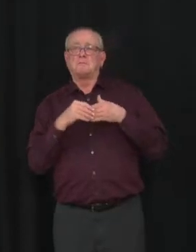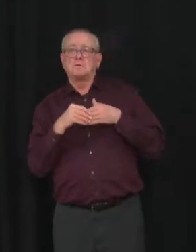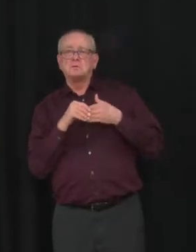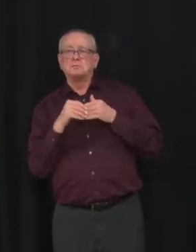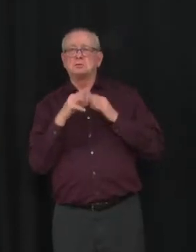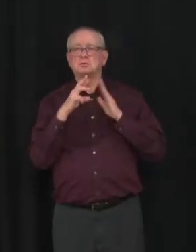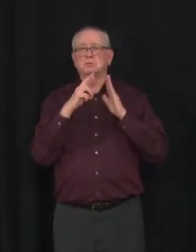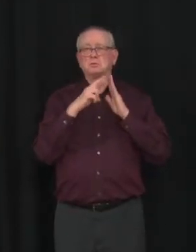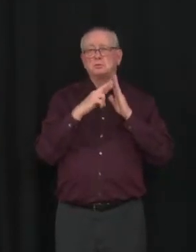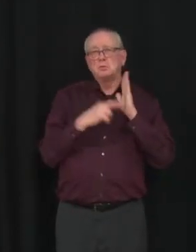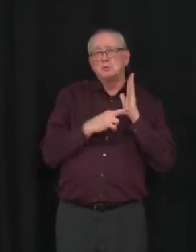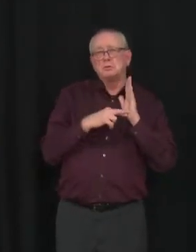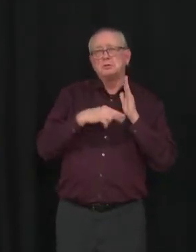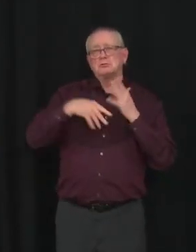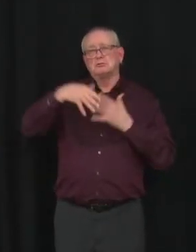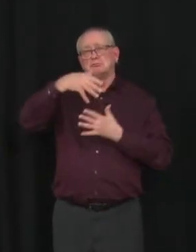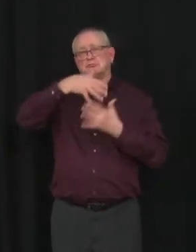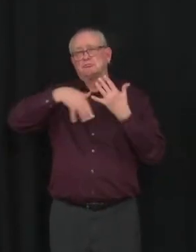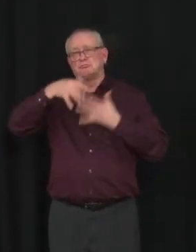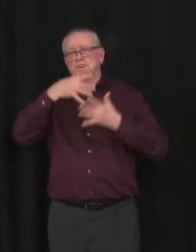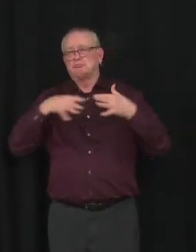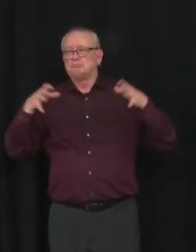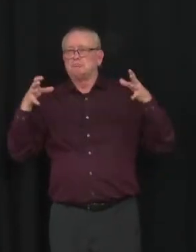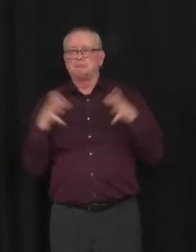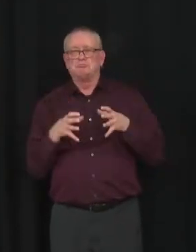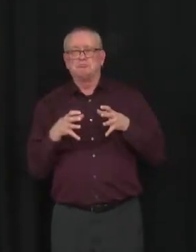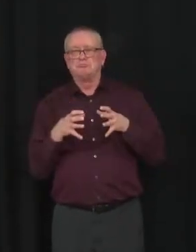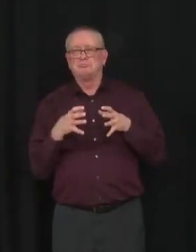gatherings recently. One of them was